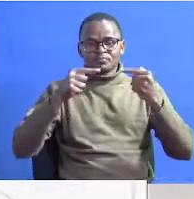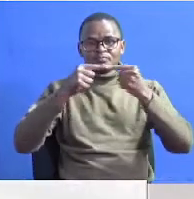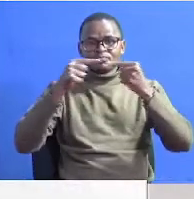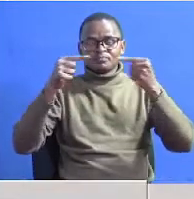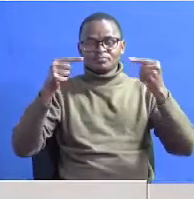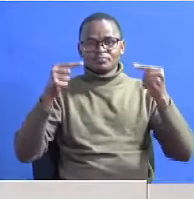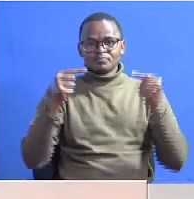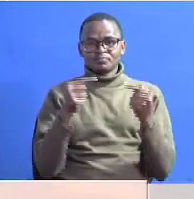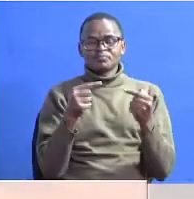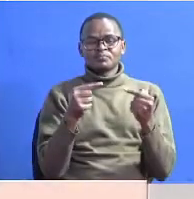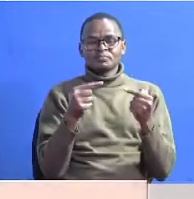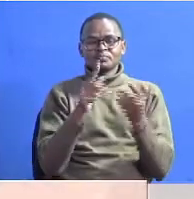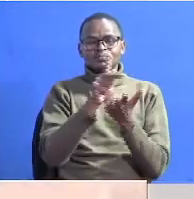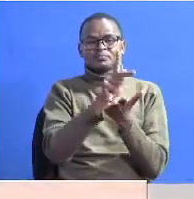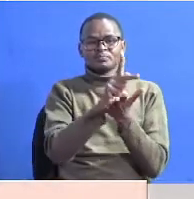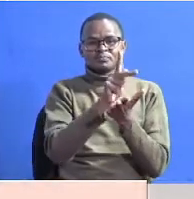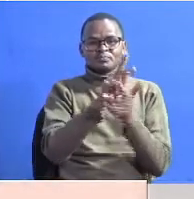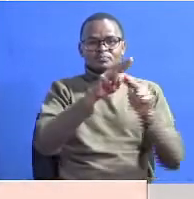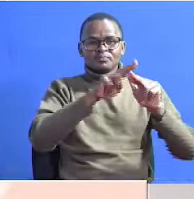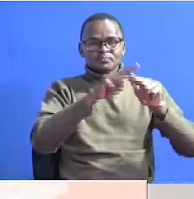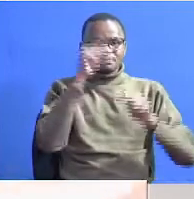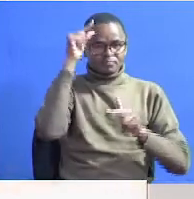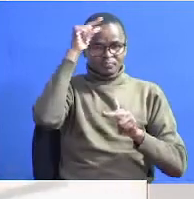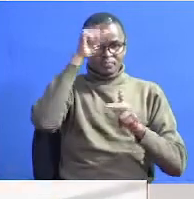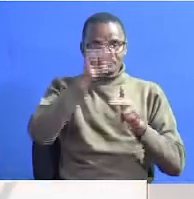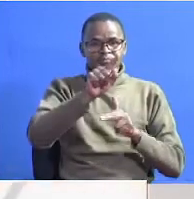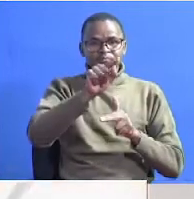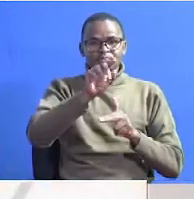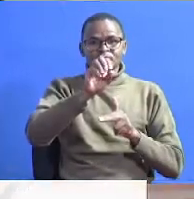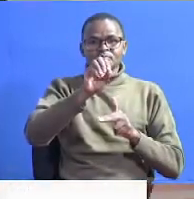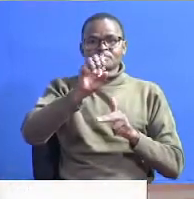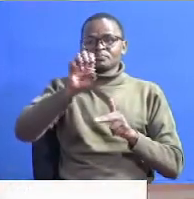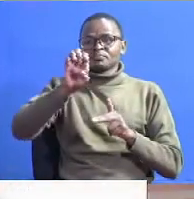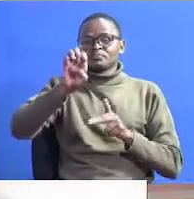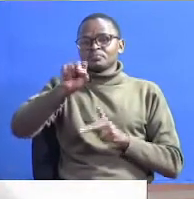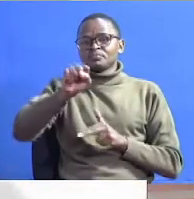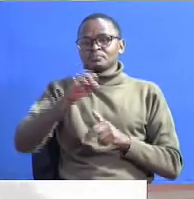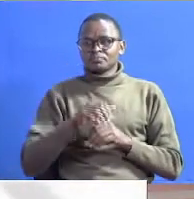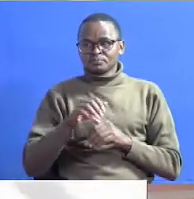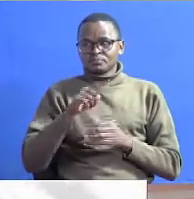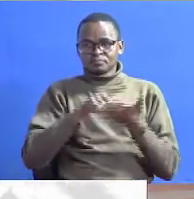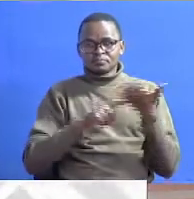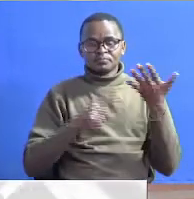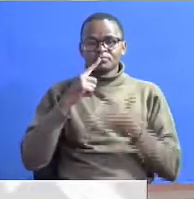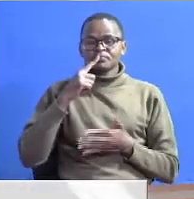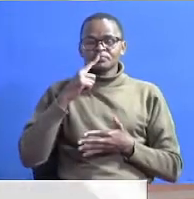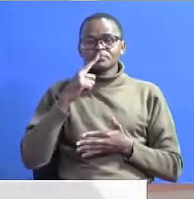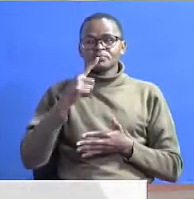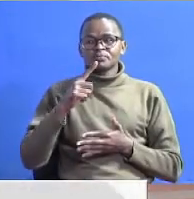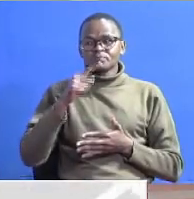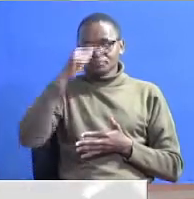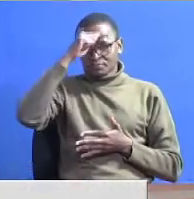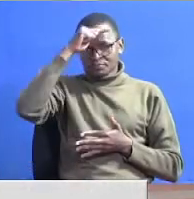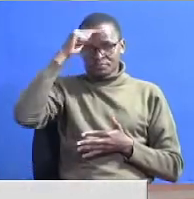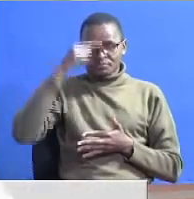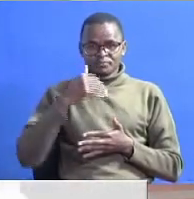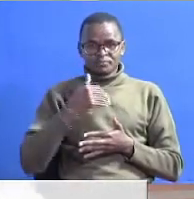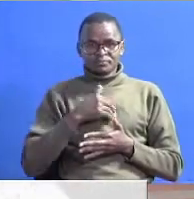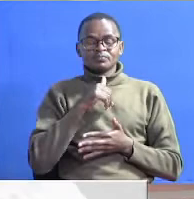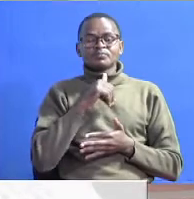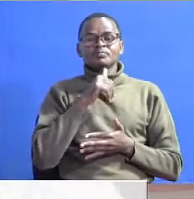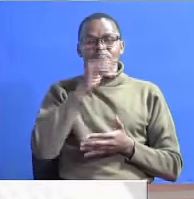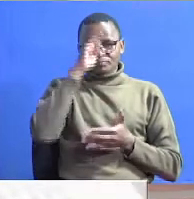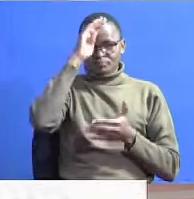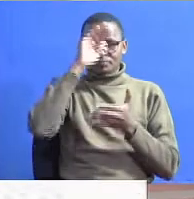opposition that is supposed to keep the sitting government on toes, Maina? Yeah, what I'll say is because they have not yet